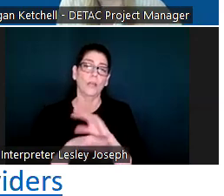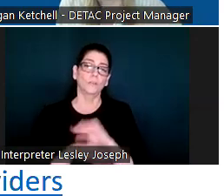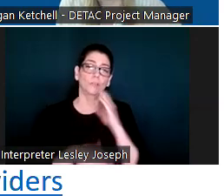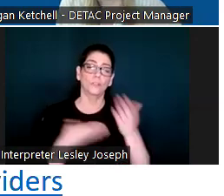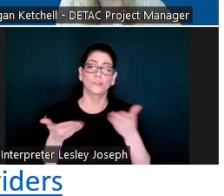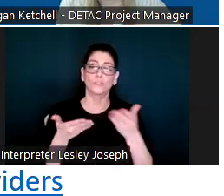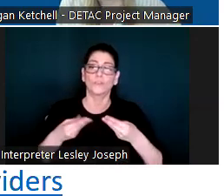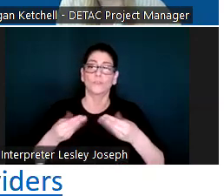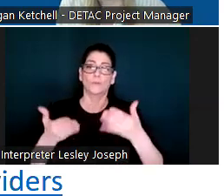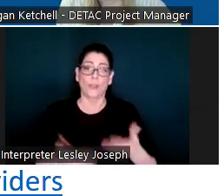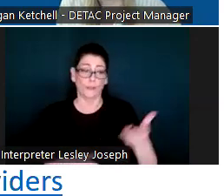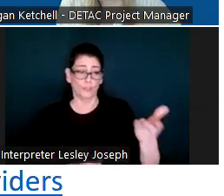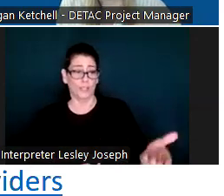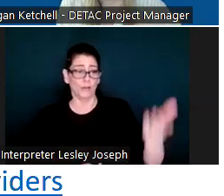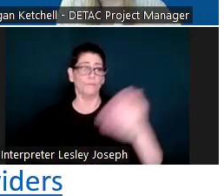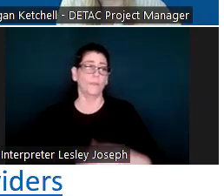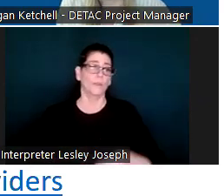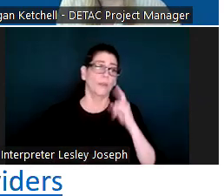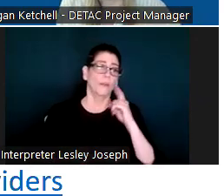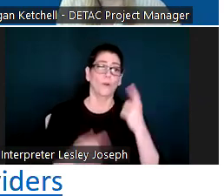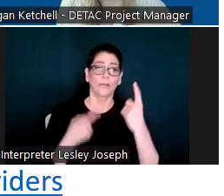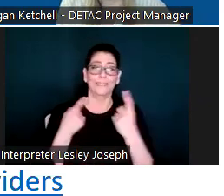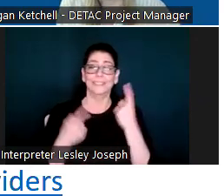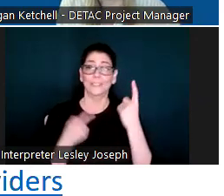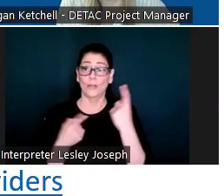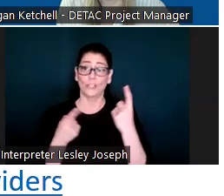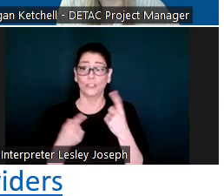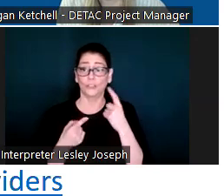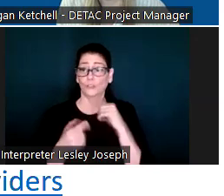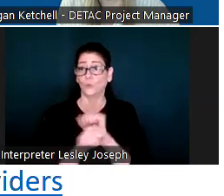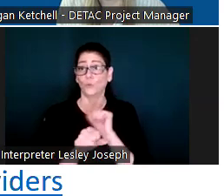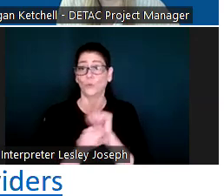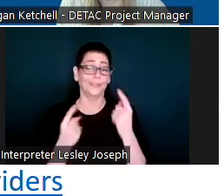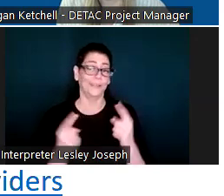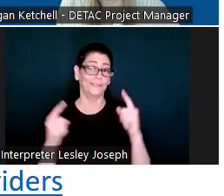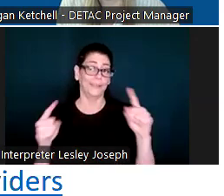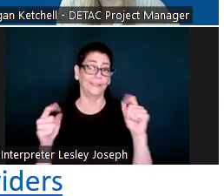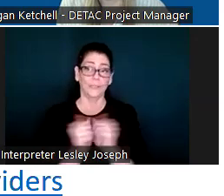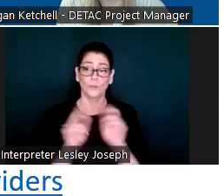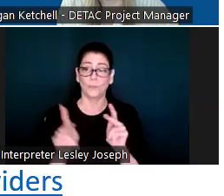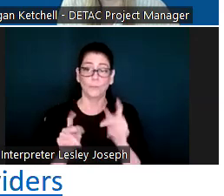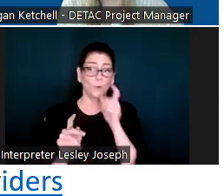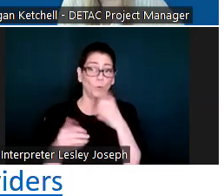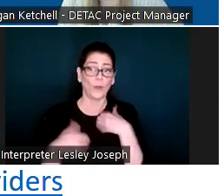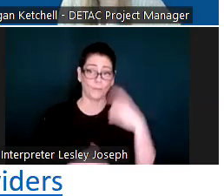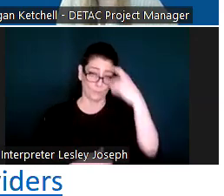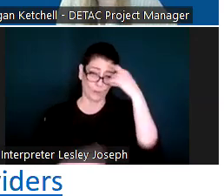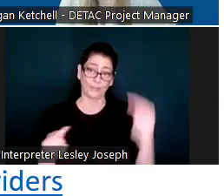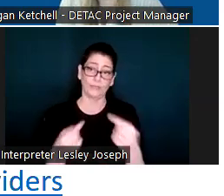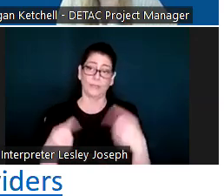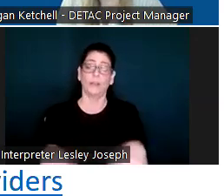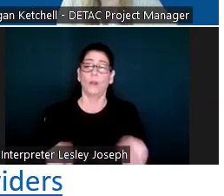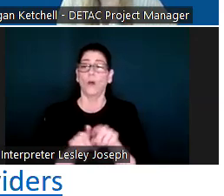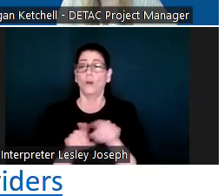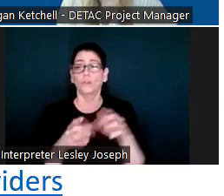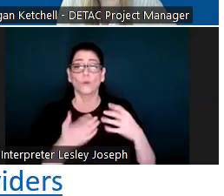are listed for considerations to work effectively with people that have brain injury, as well as returning to